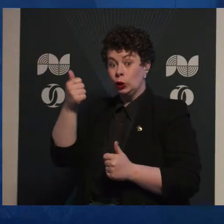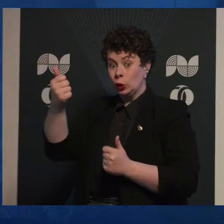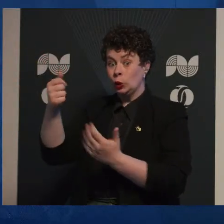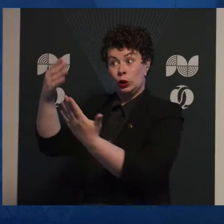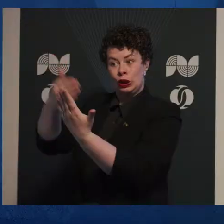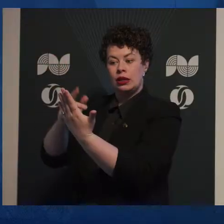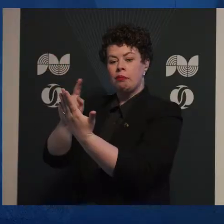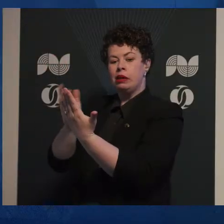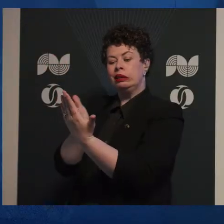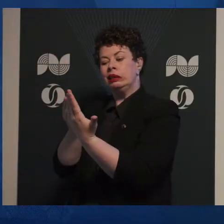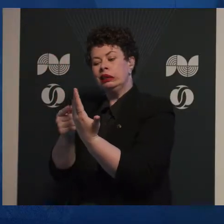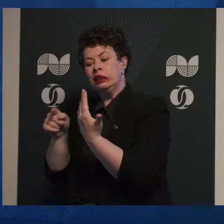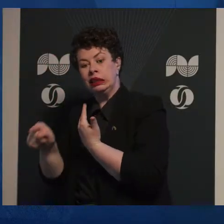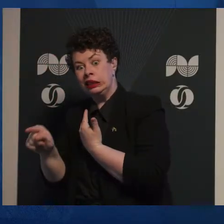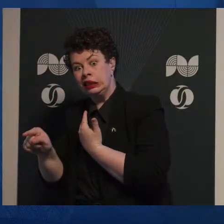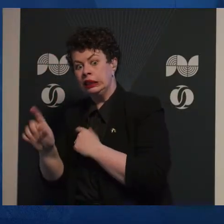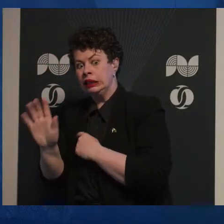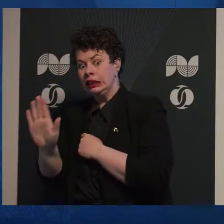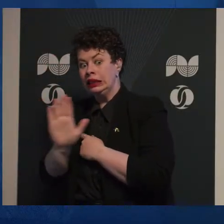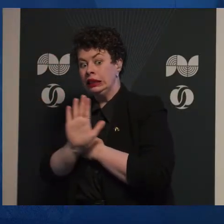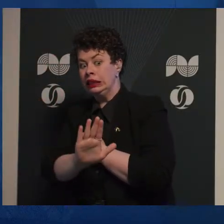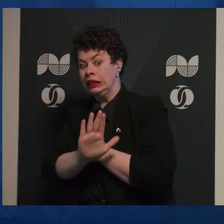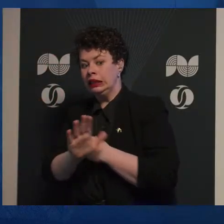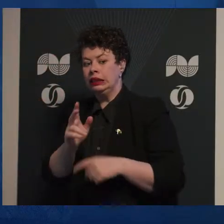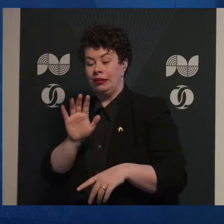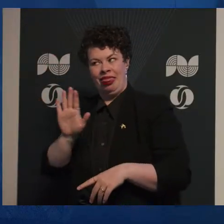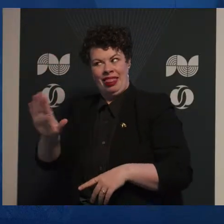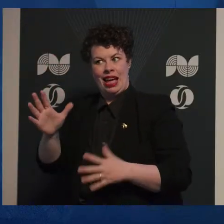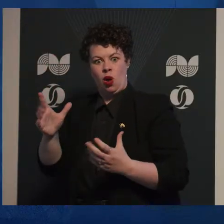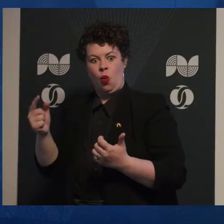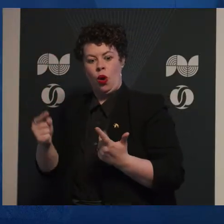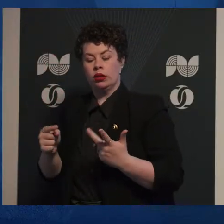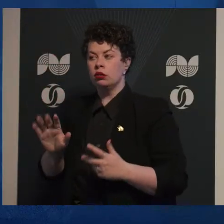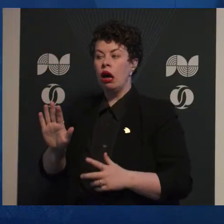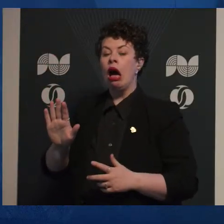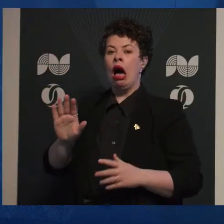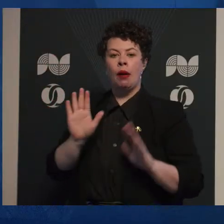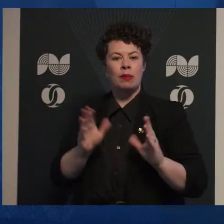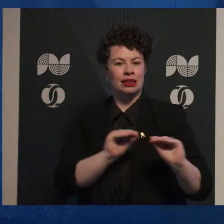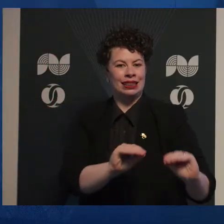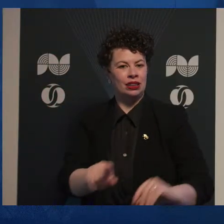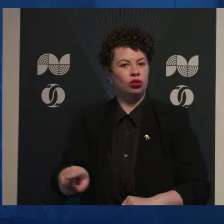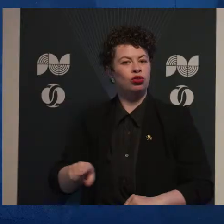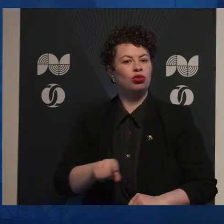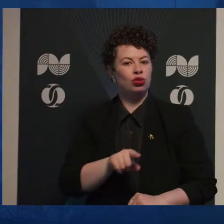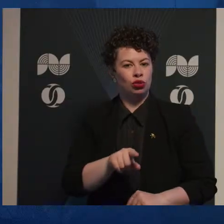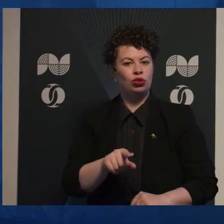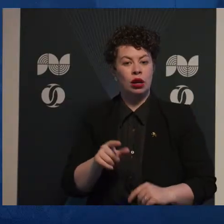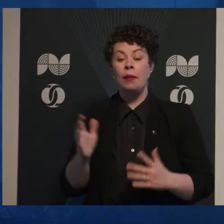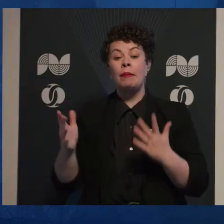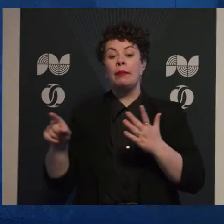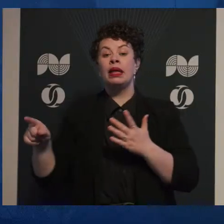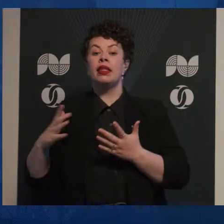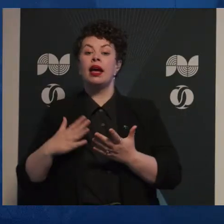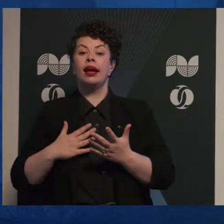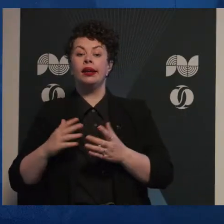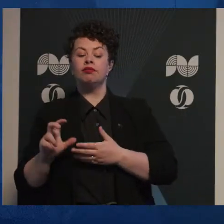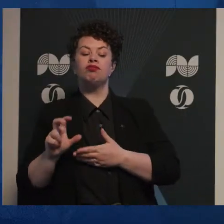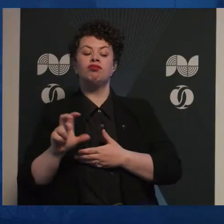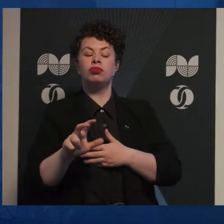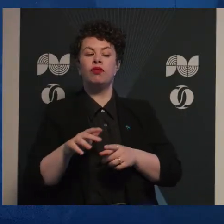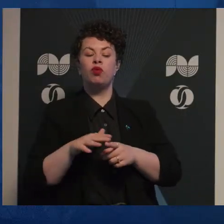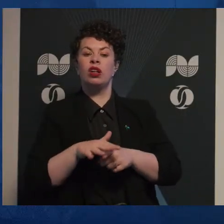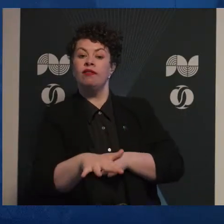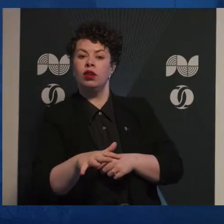from some partners lies another agenda, be it to influence, be it to destabilize, or be it to gain